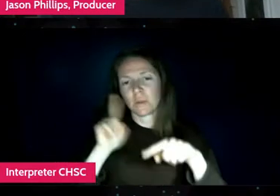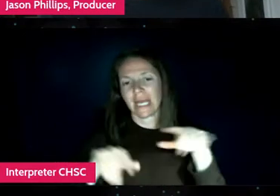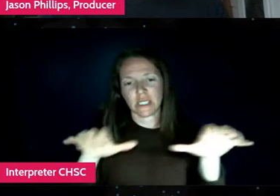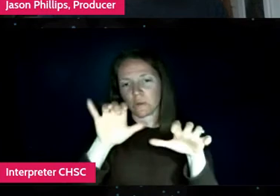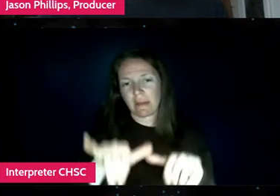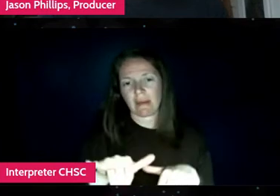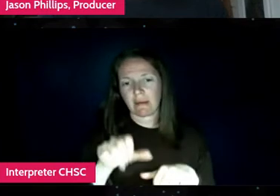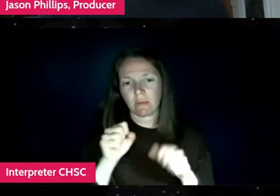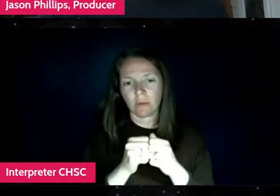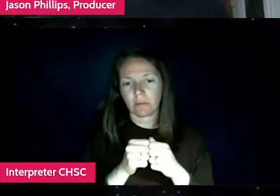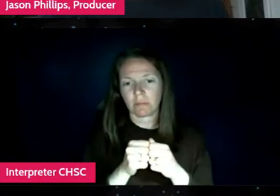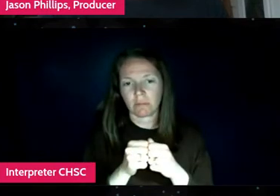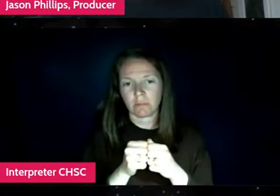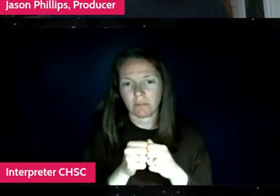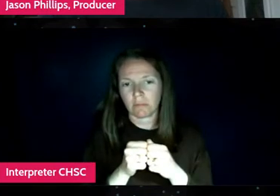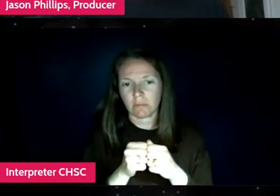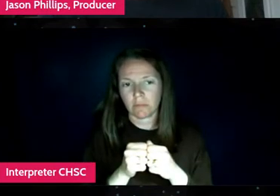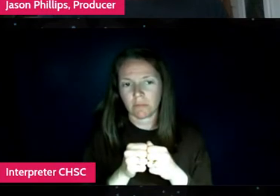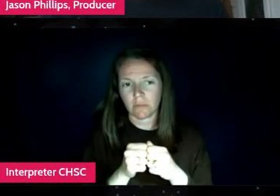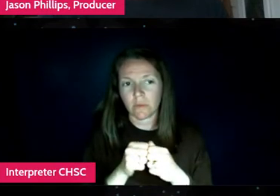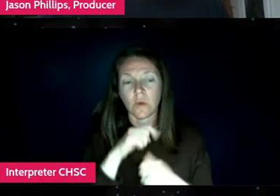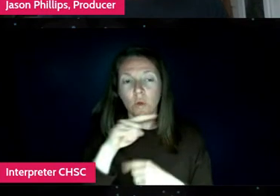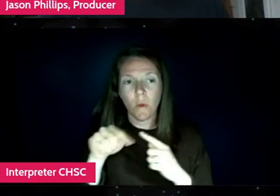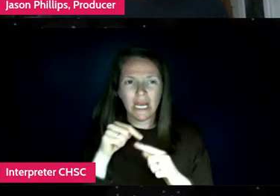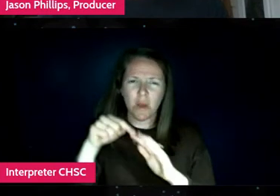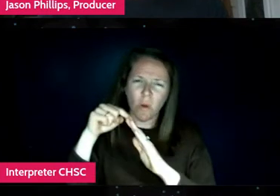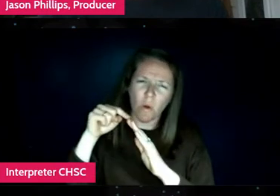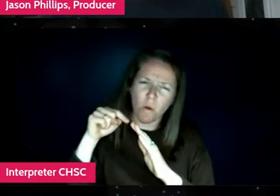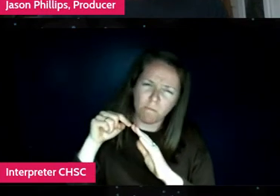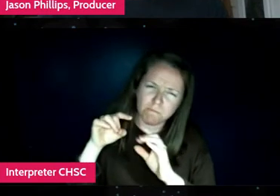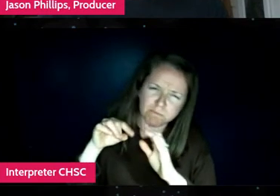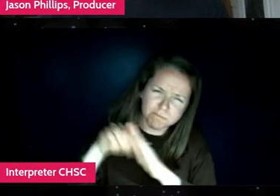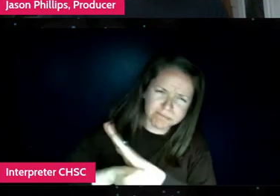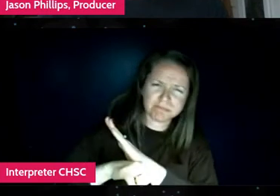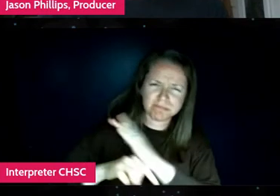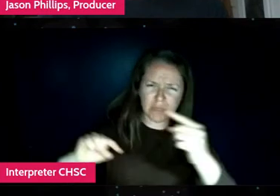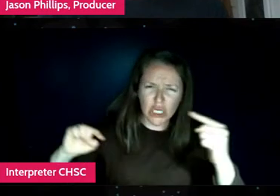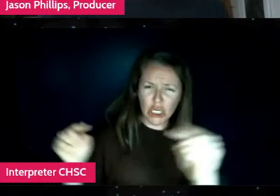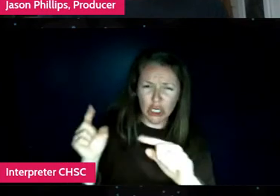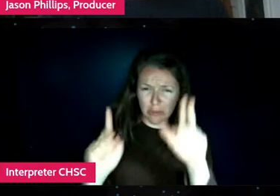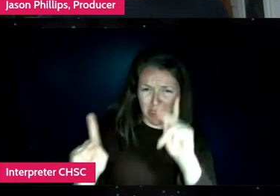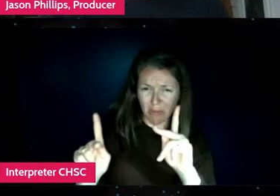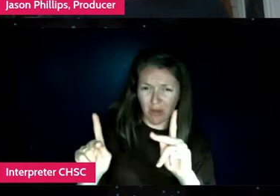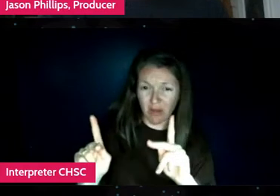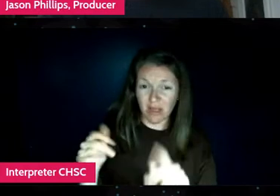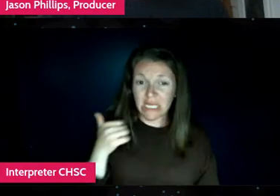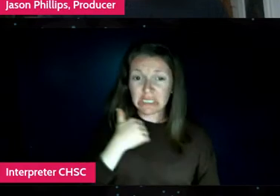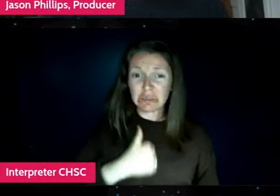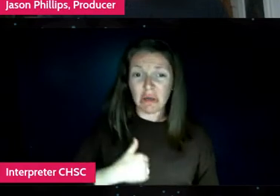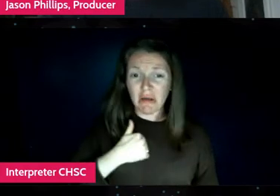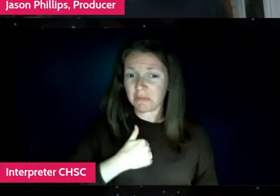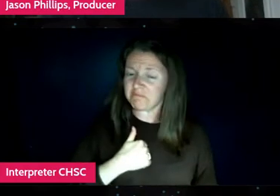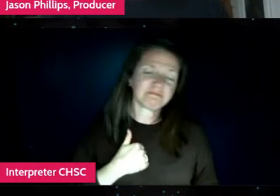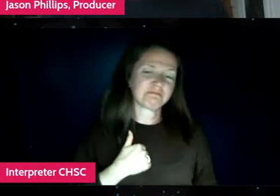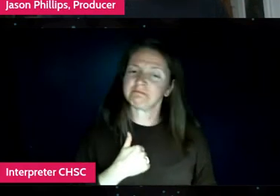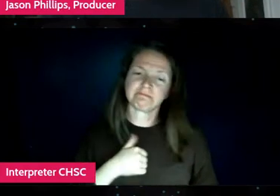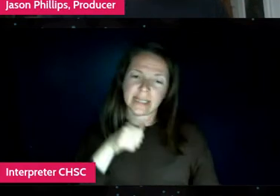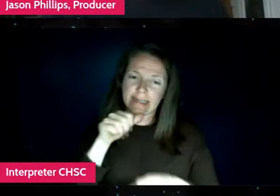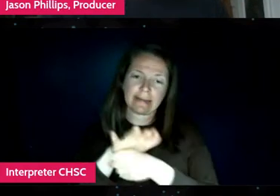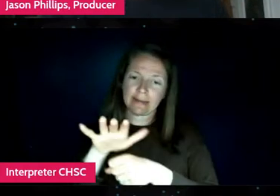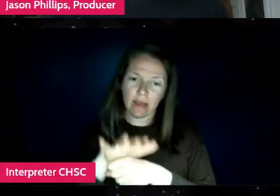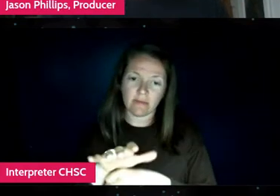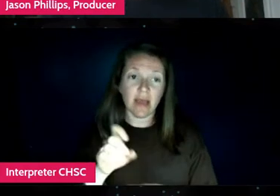with this. When you so thoroughly hurt people, sometimes an apology is just like not enough. And I thought actually the way